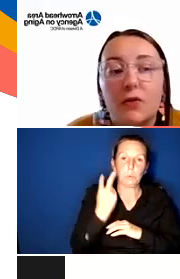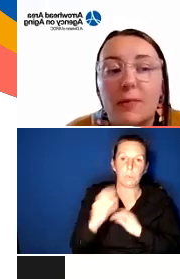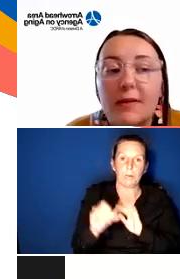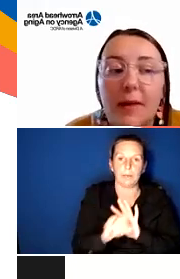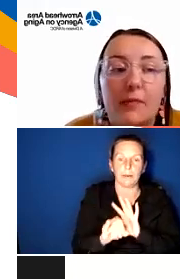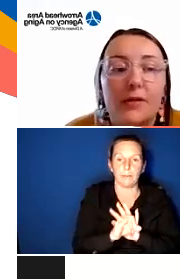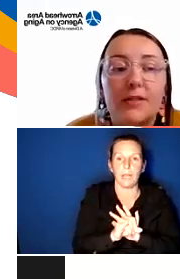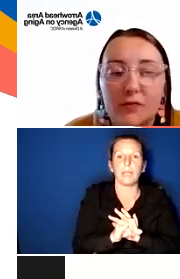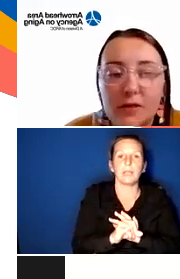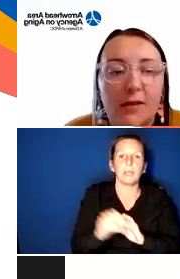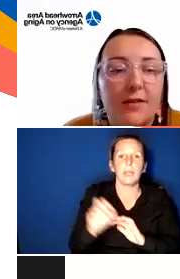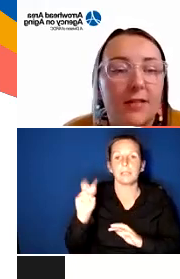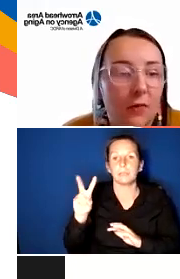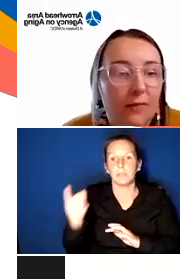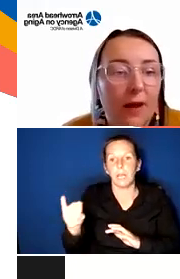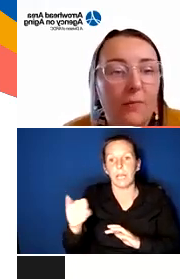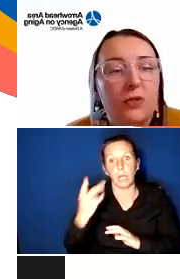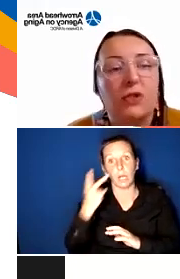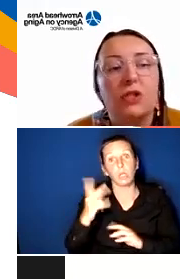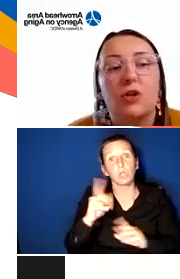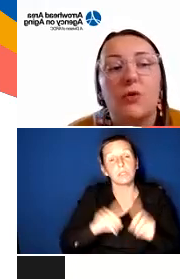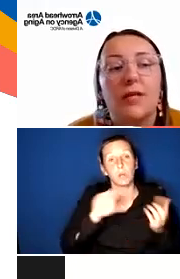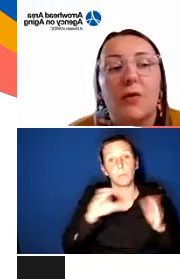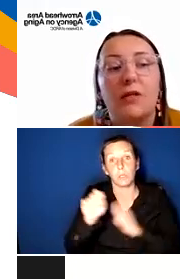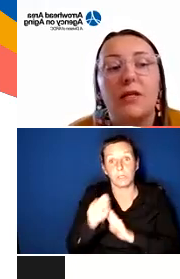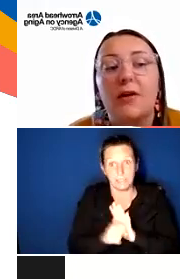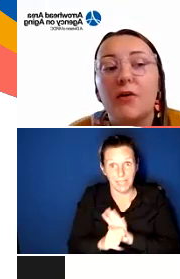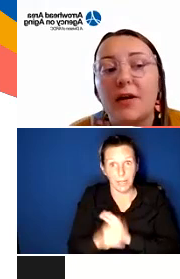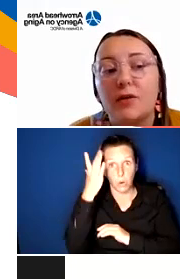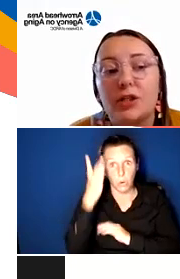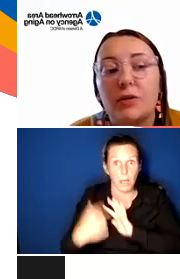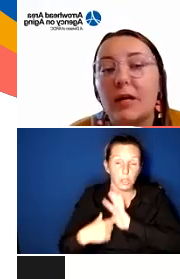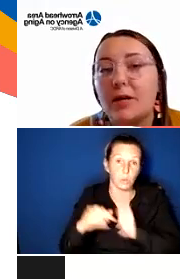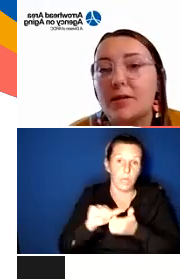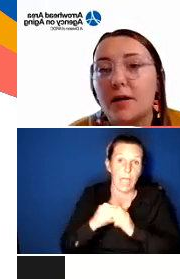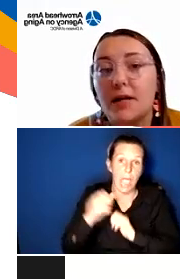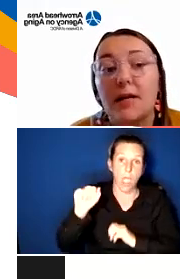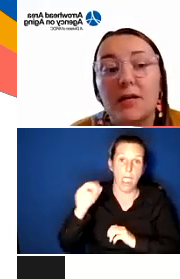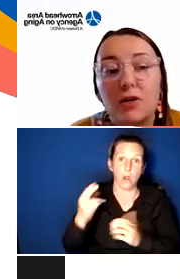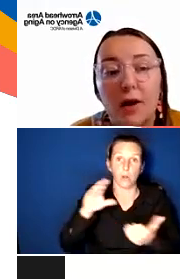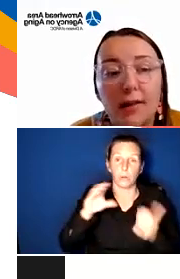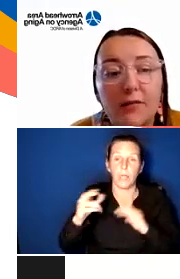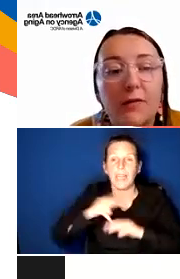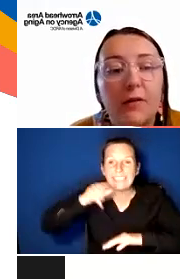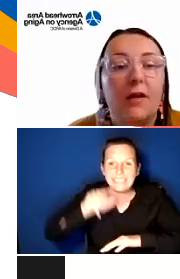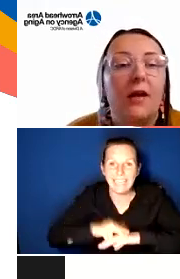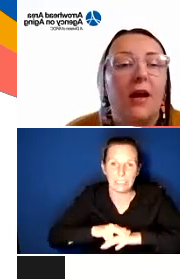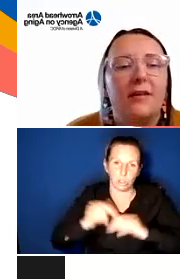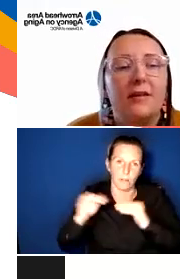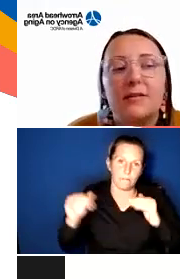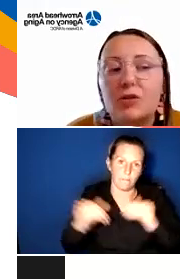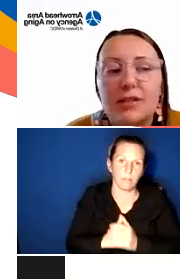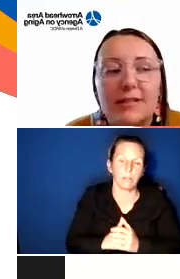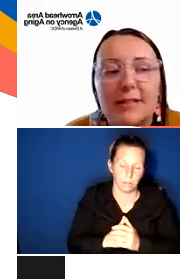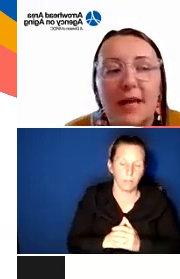social vulnerability map looks different than the statewide map since it shows how the Arrowhead region compares on a nationwide level. I